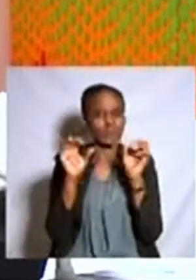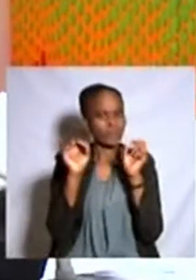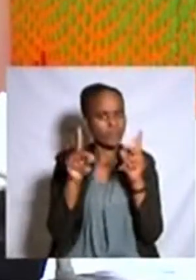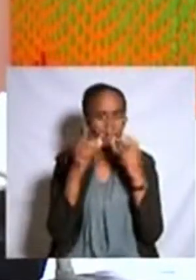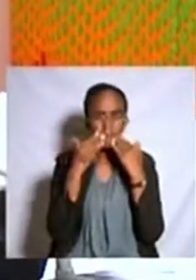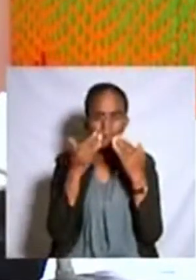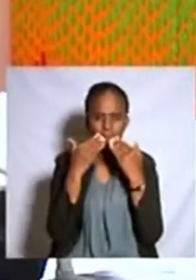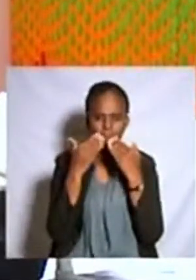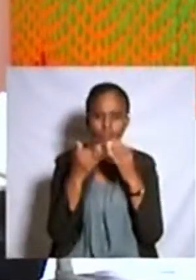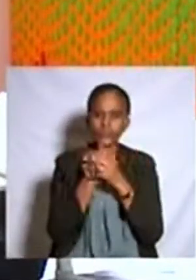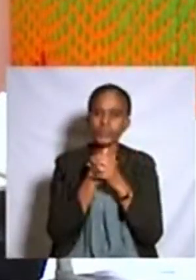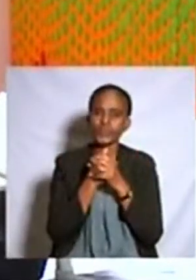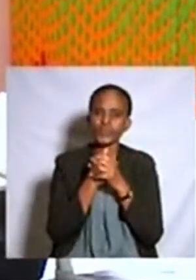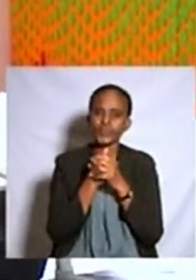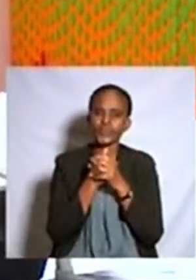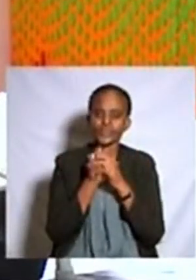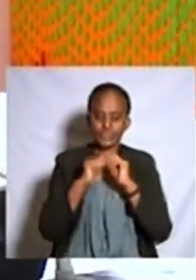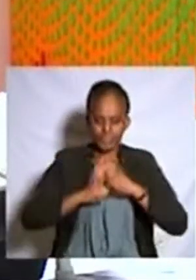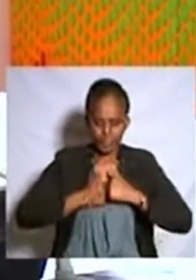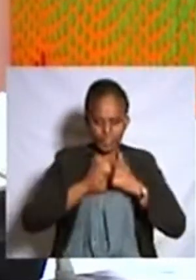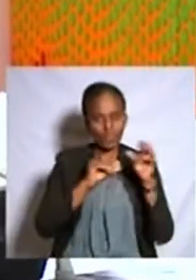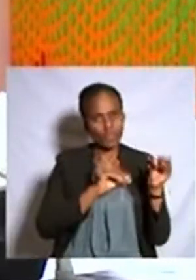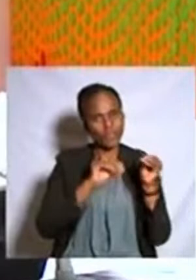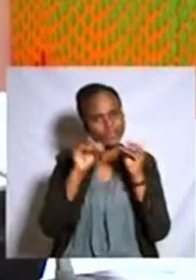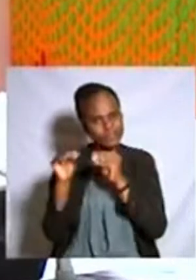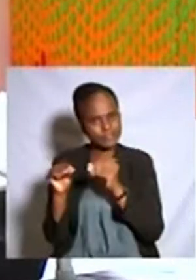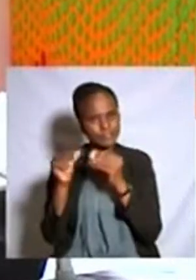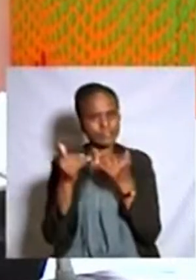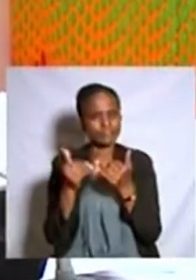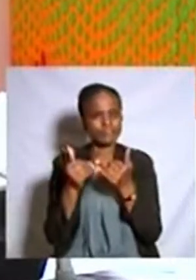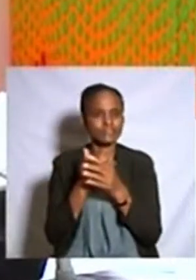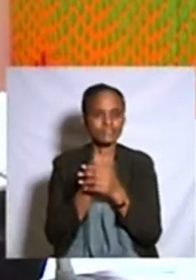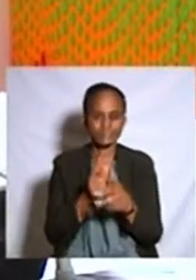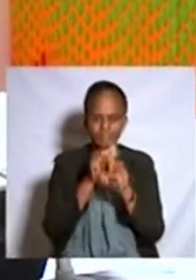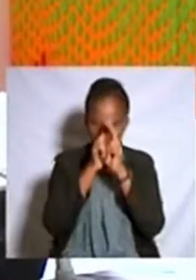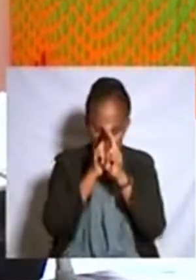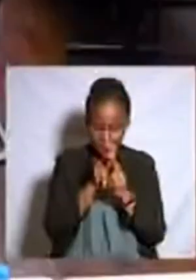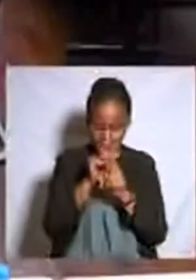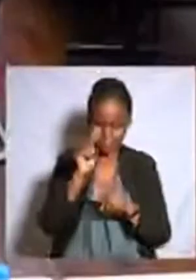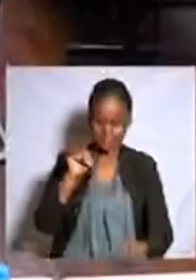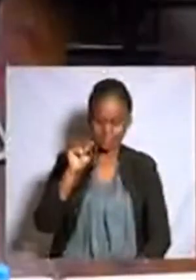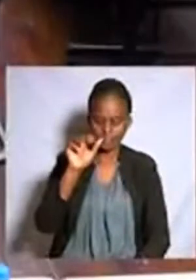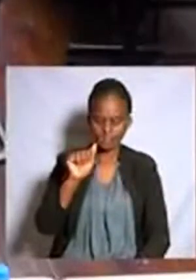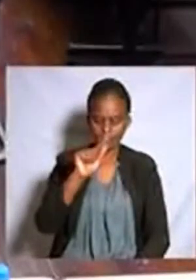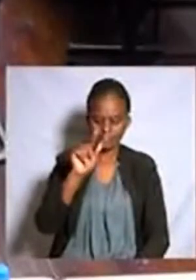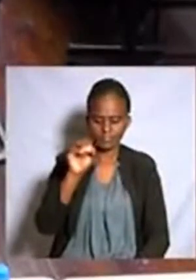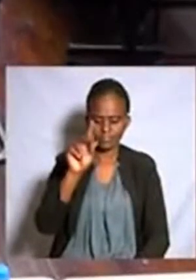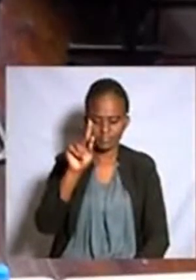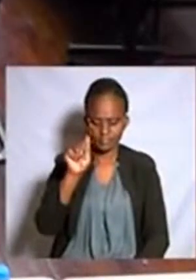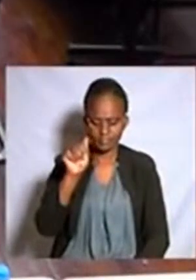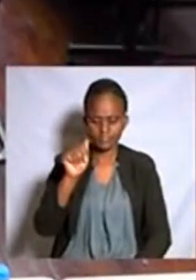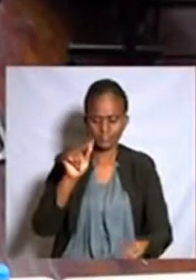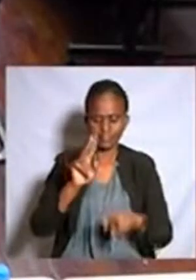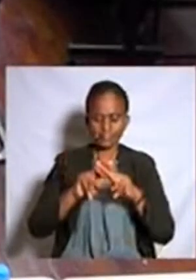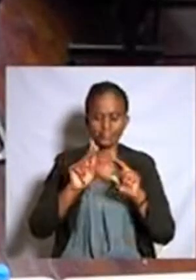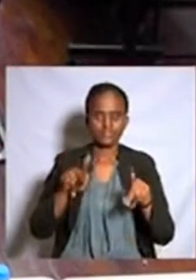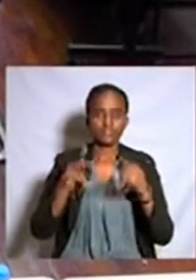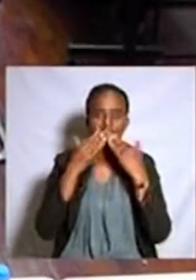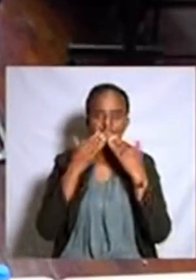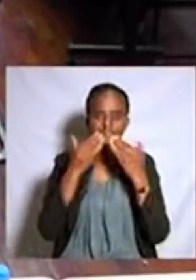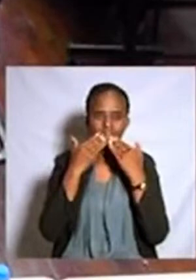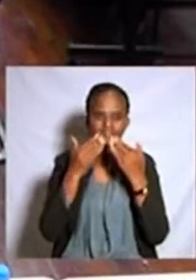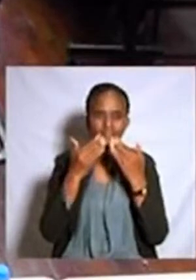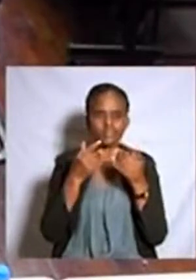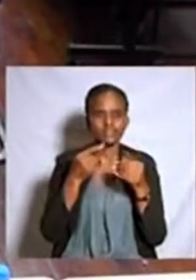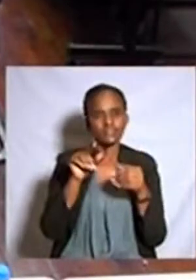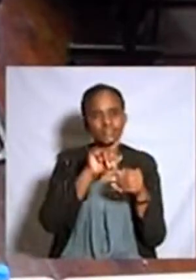thank you. We move on. Honorable Mazoka. Thank you, Chair.